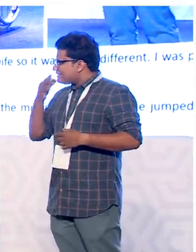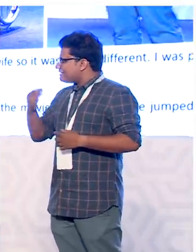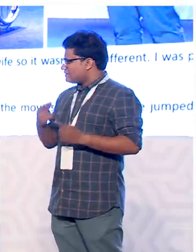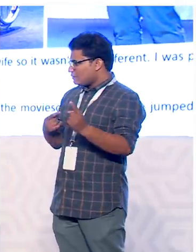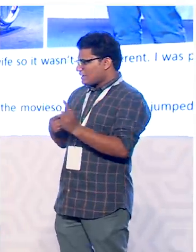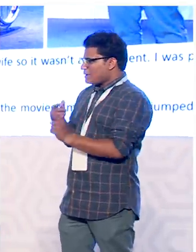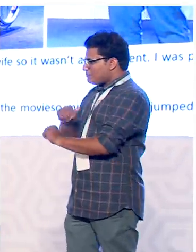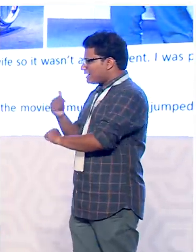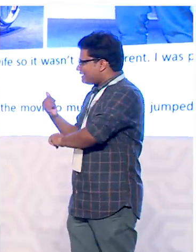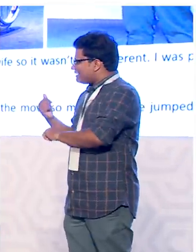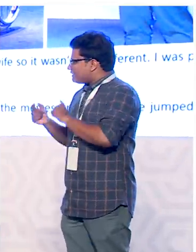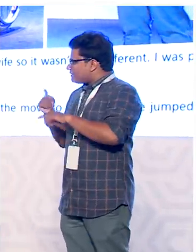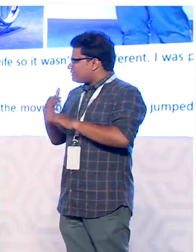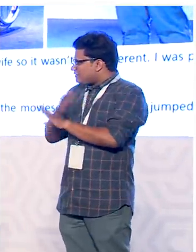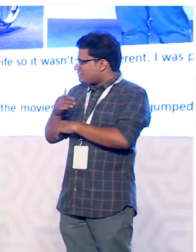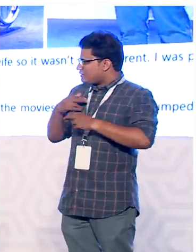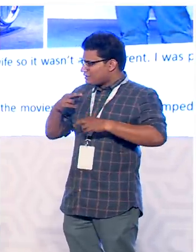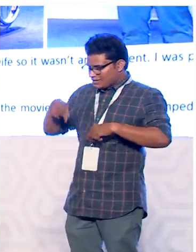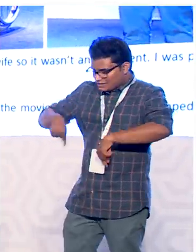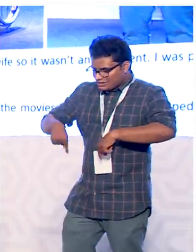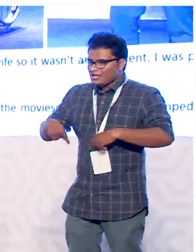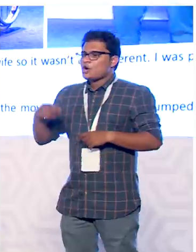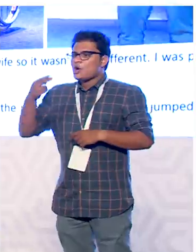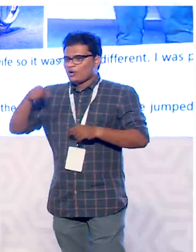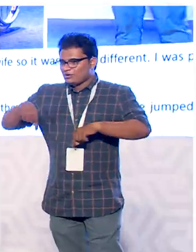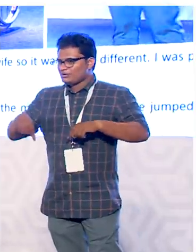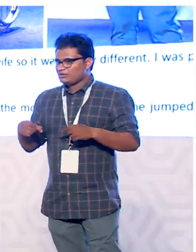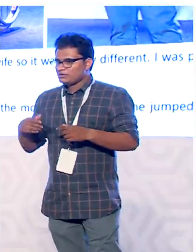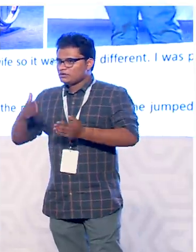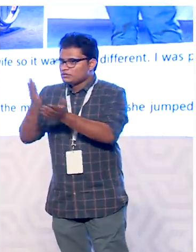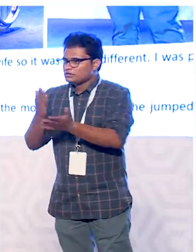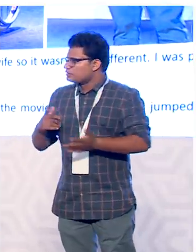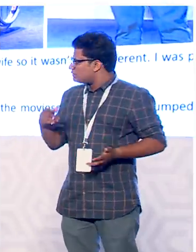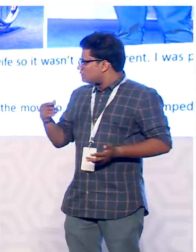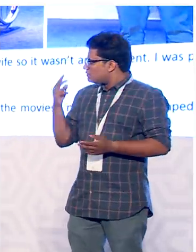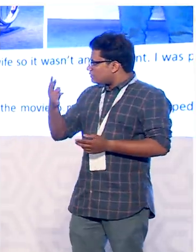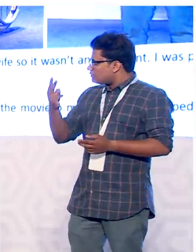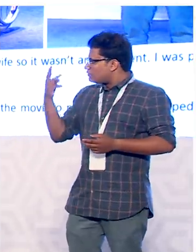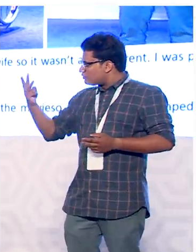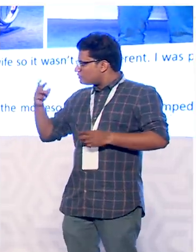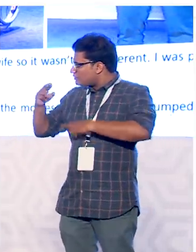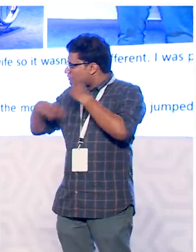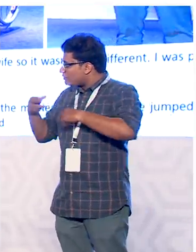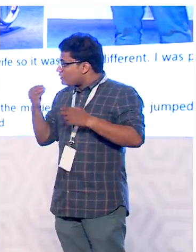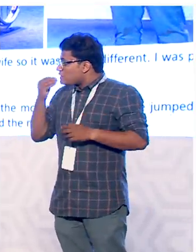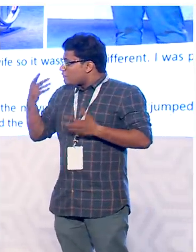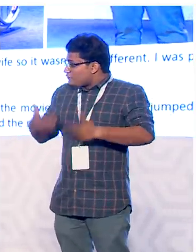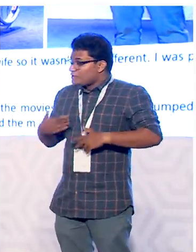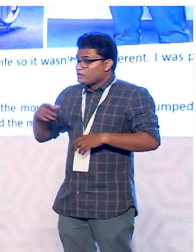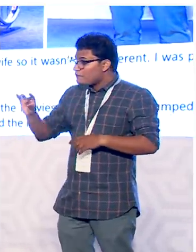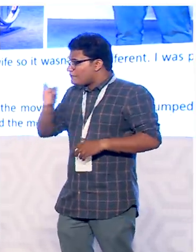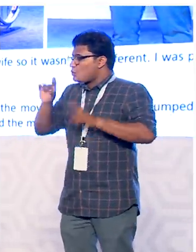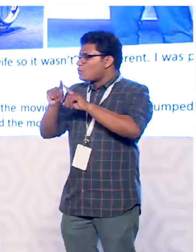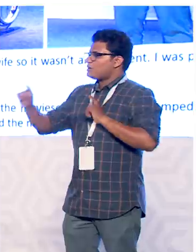coming, before we got into the hotel here yesterday, we stopped at 2-3 restaurants to have food. And then we finally found